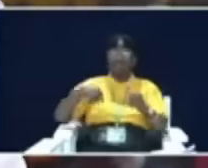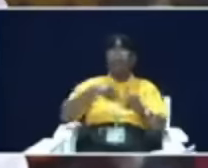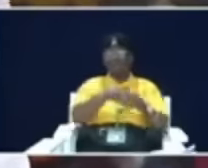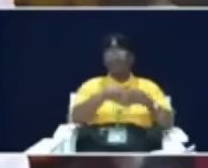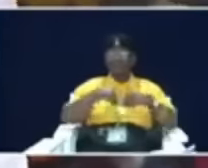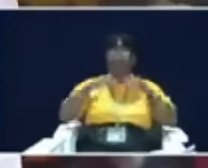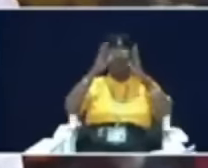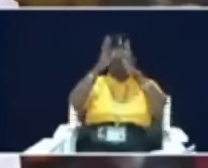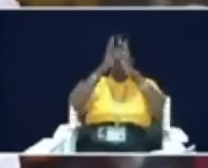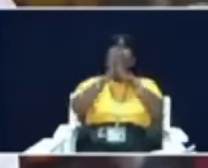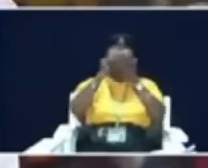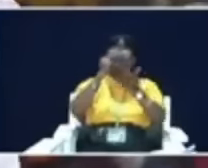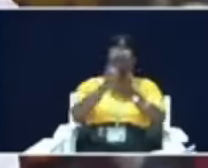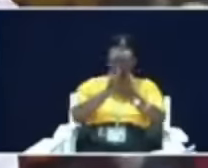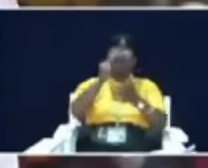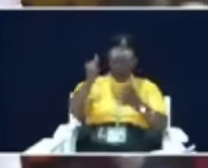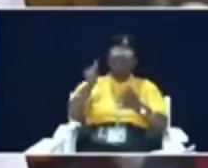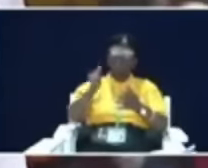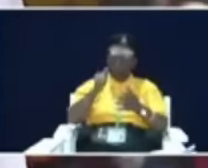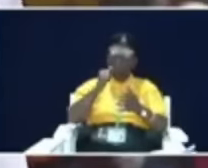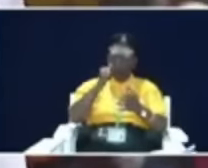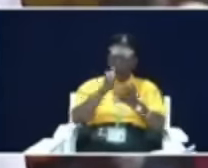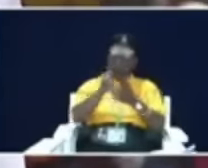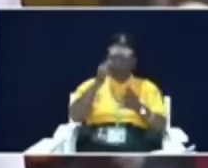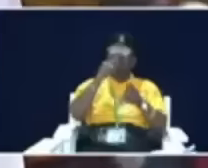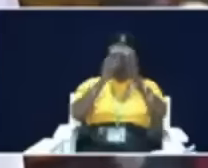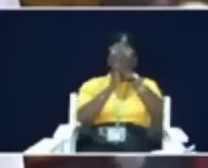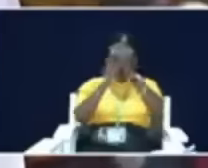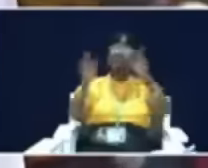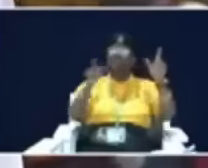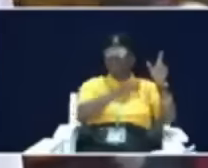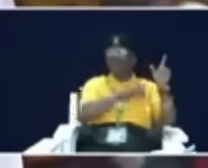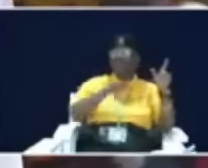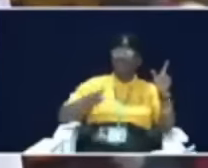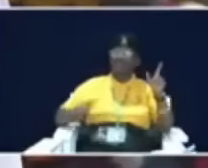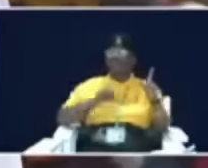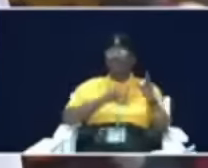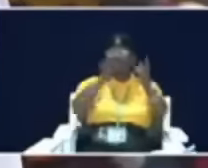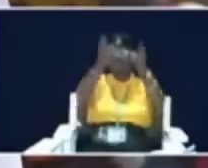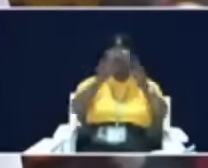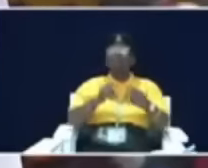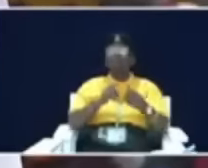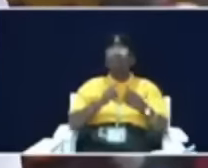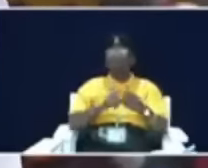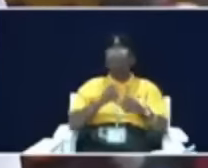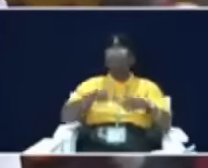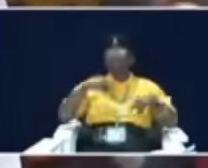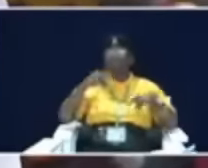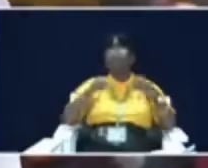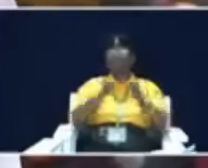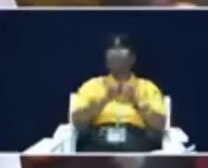Amen. Amen. Praise the Lord. Now I want to rejoice with those of you who have come